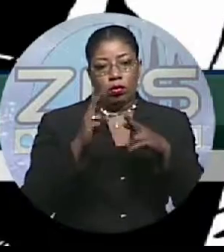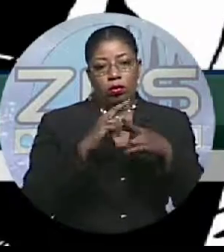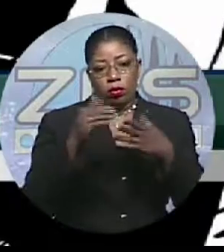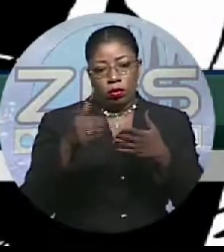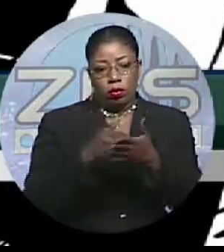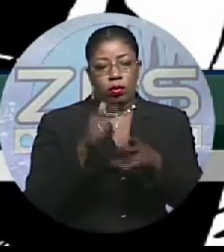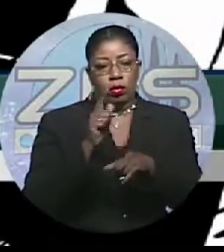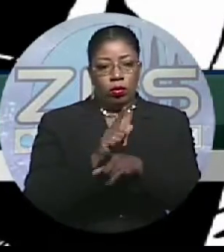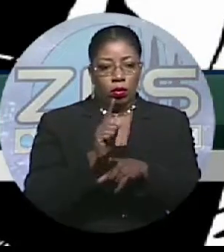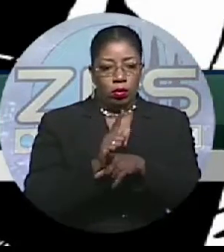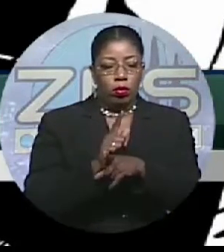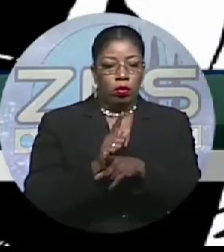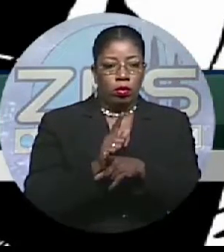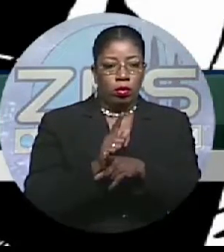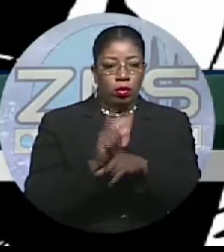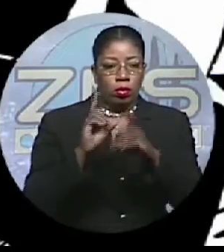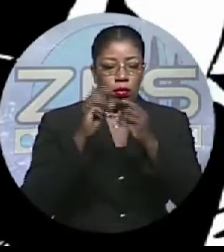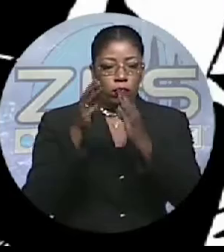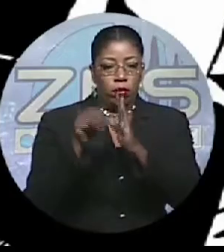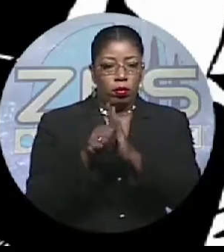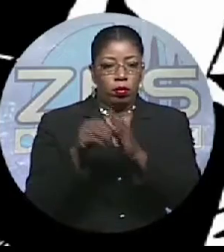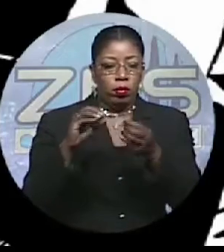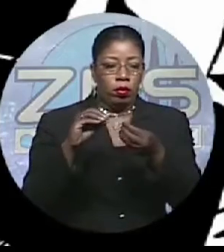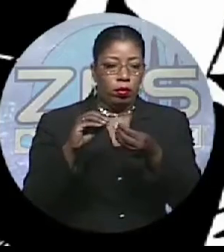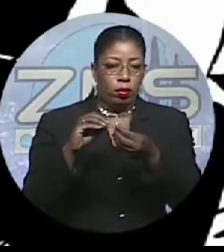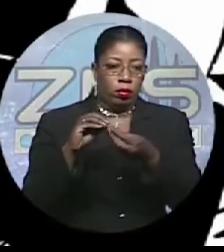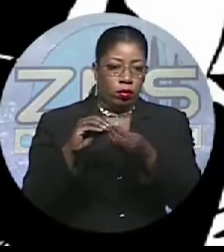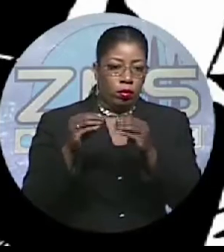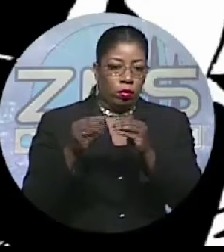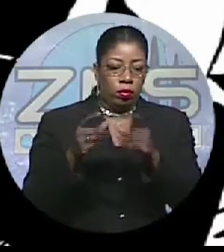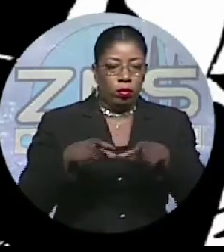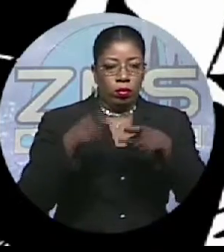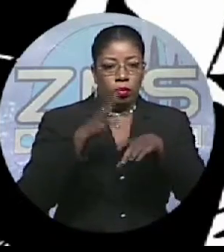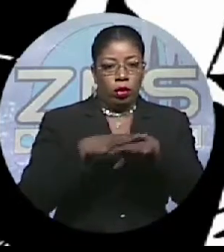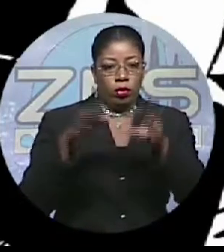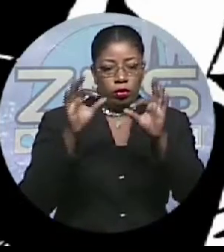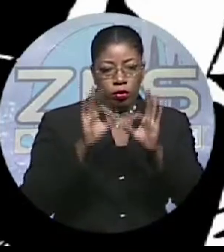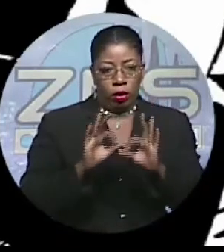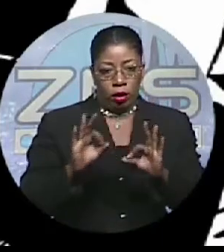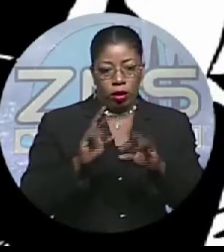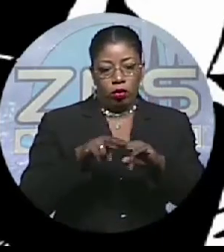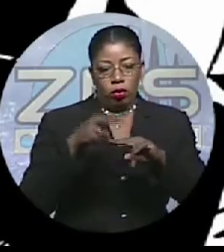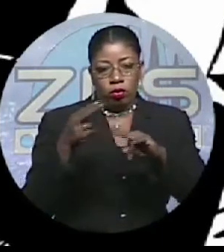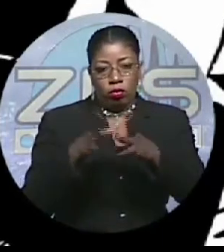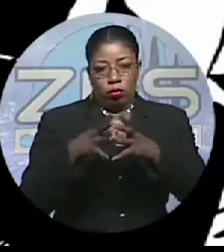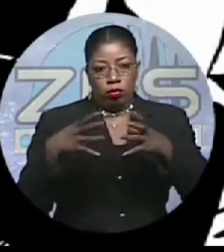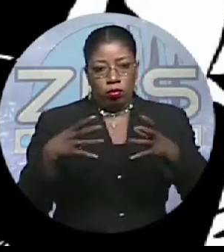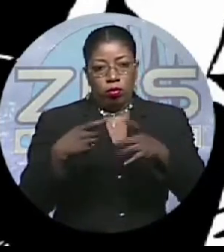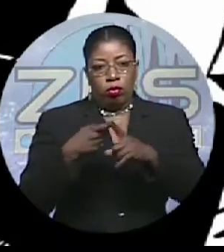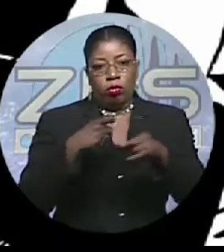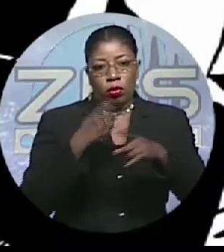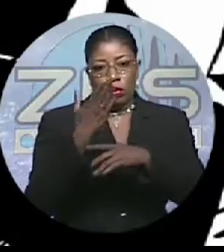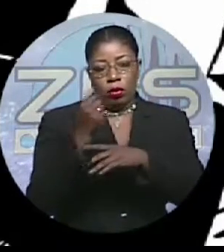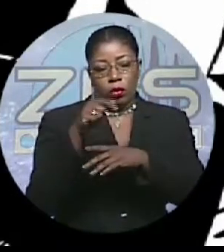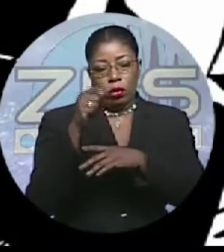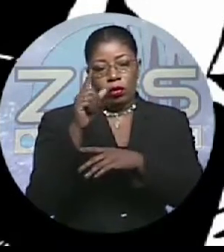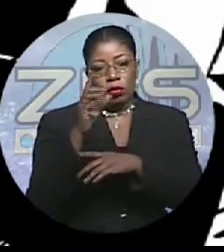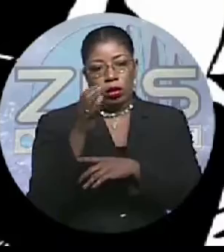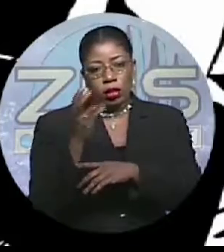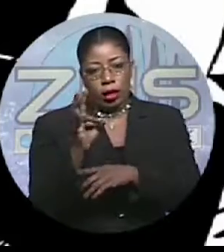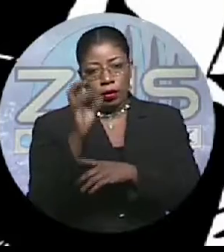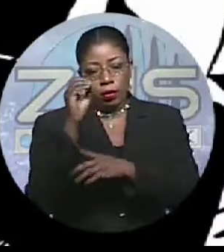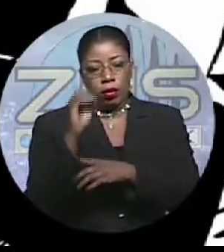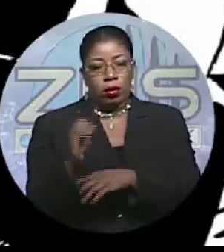labor force survey by the Department of Statistics released on Friday. The number is down significantly from the